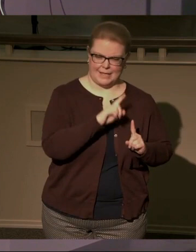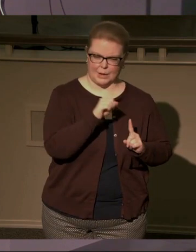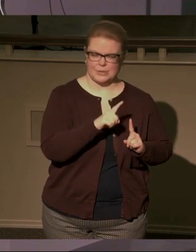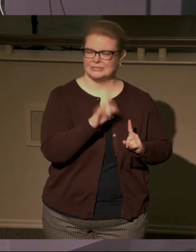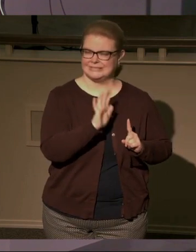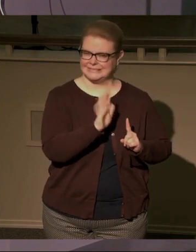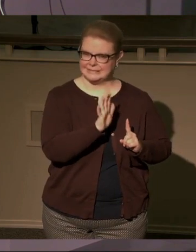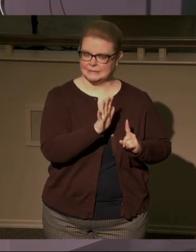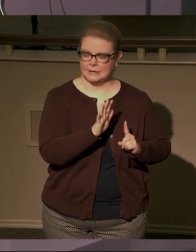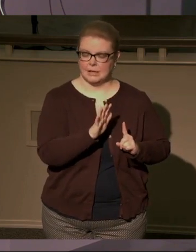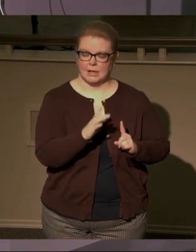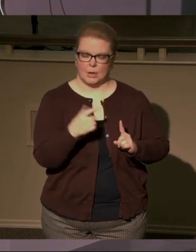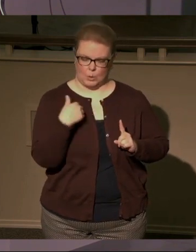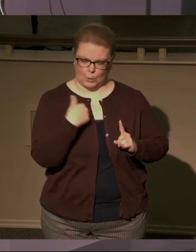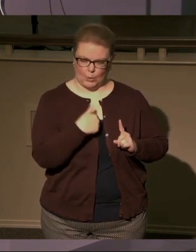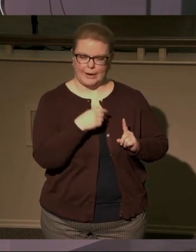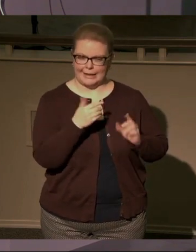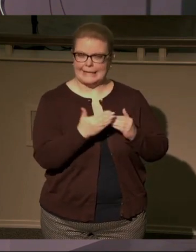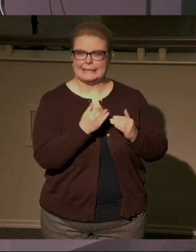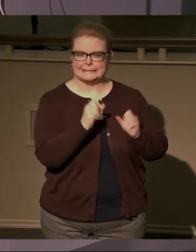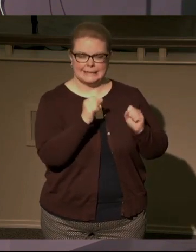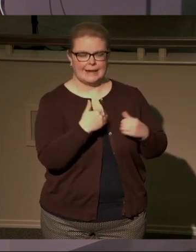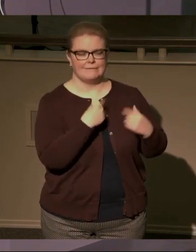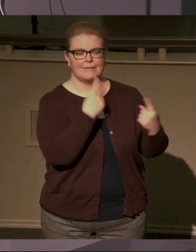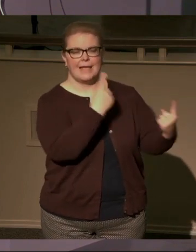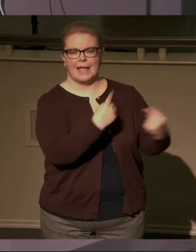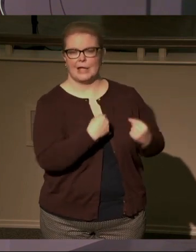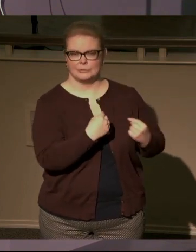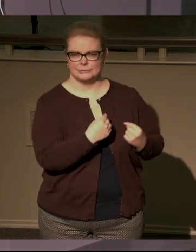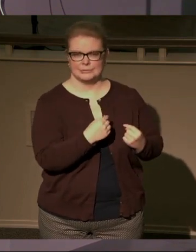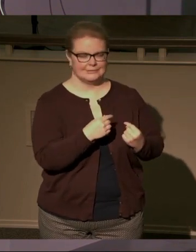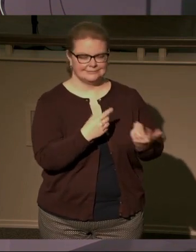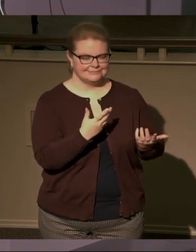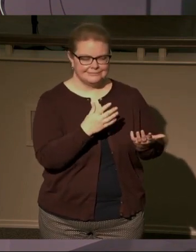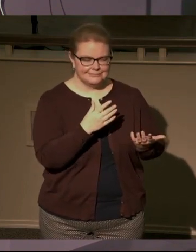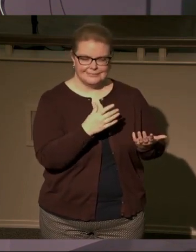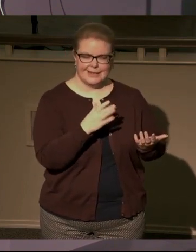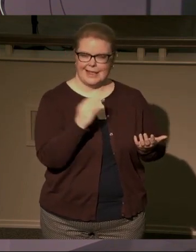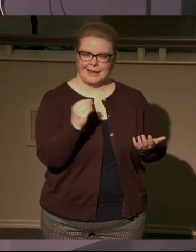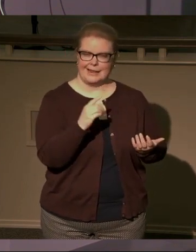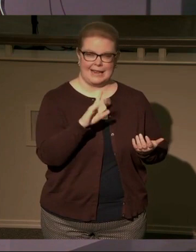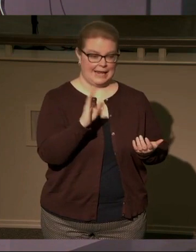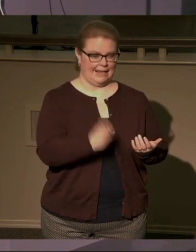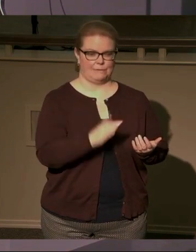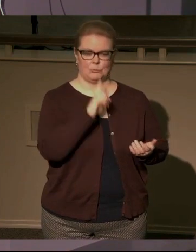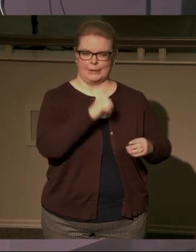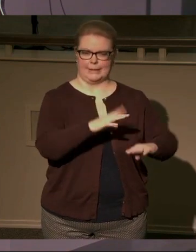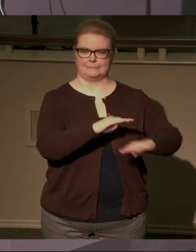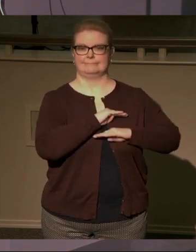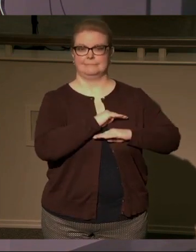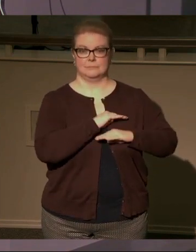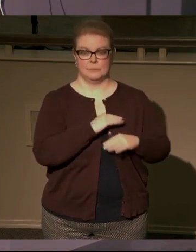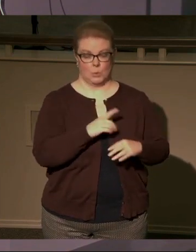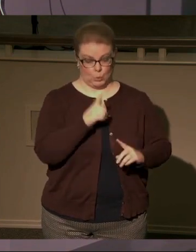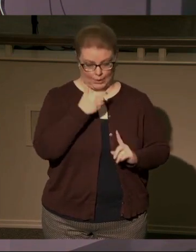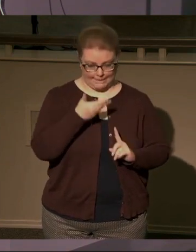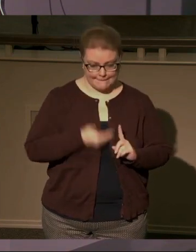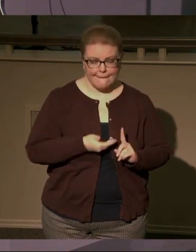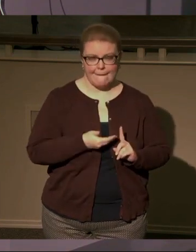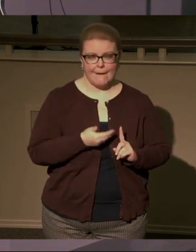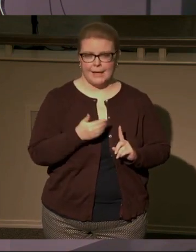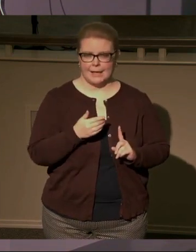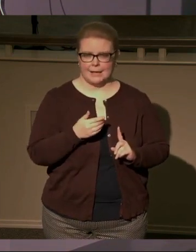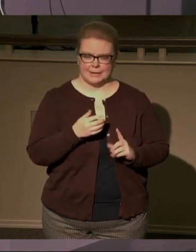to us, and the answers are always less than we hope they will be. The who am I question is tailored to